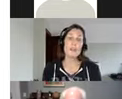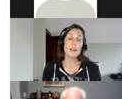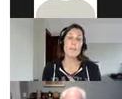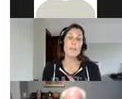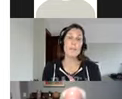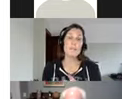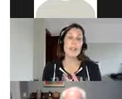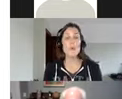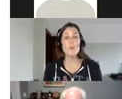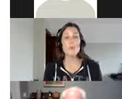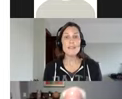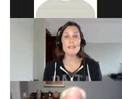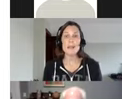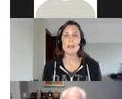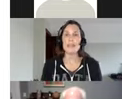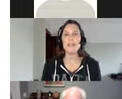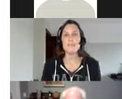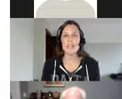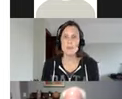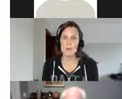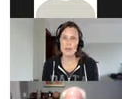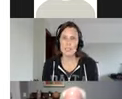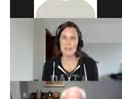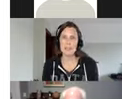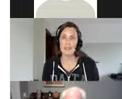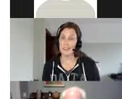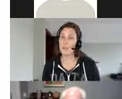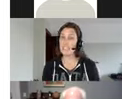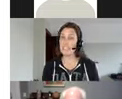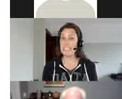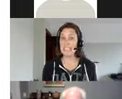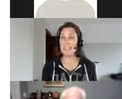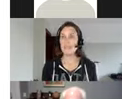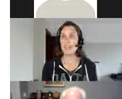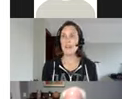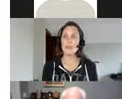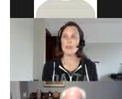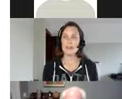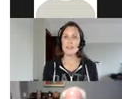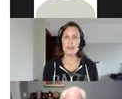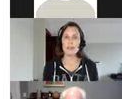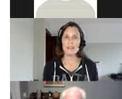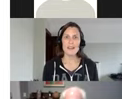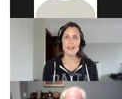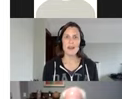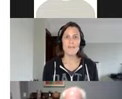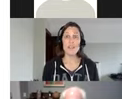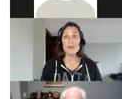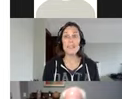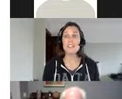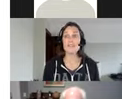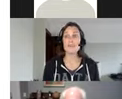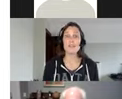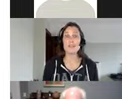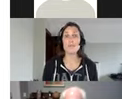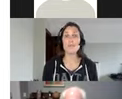about how we would read this map, did it match with what you expected? Was it easy to figure out what the colors meant? My